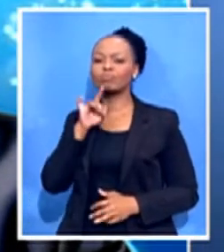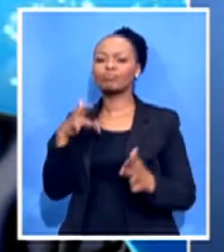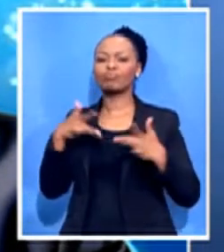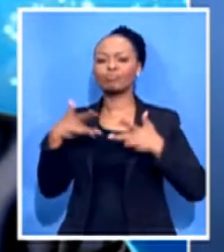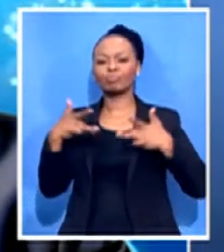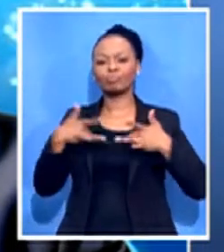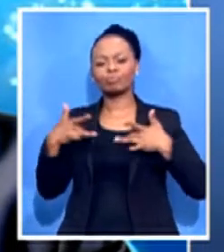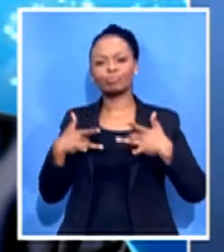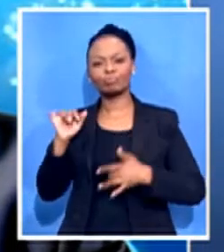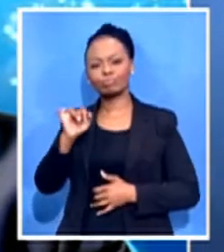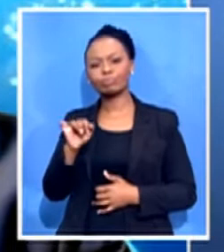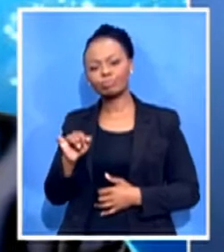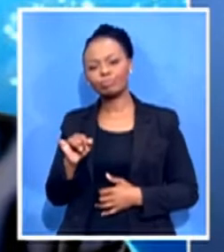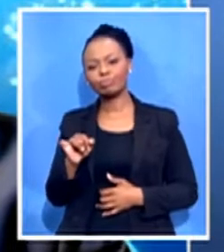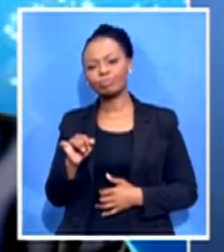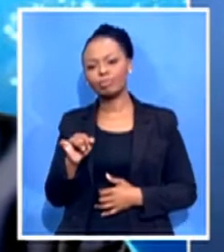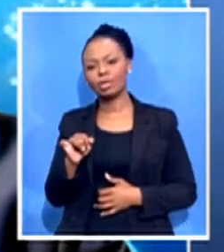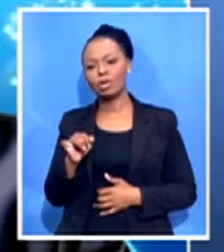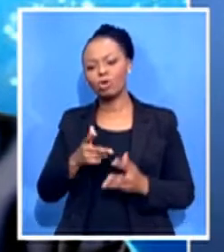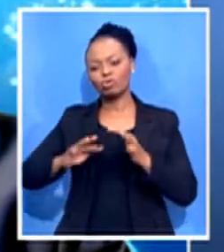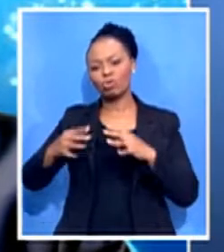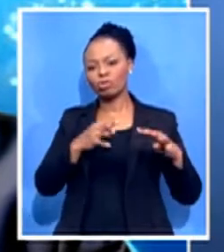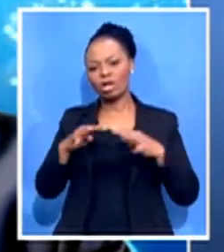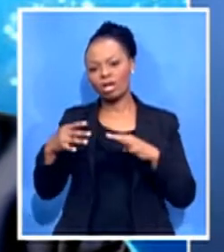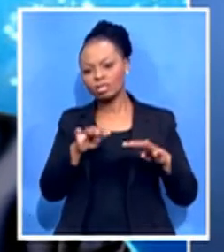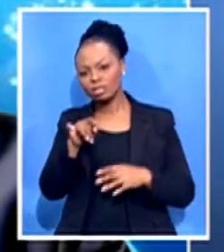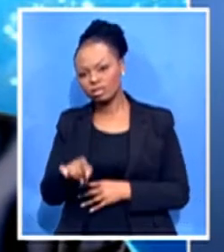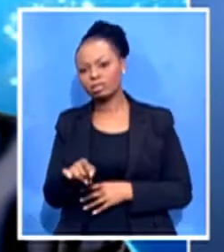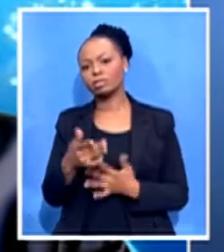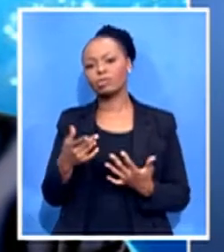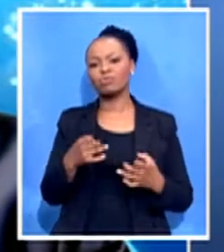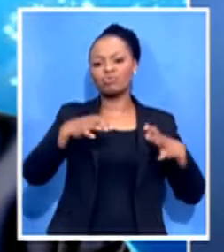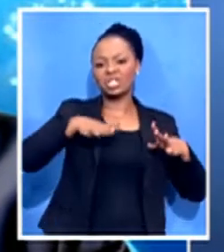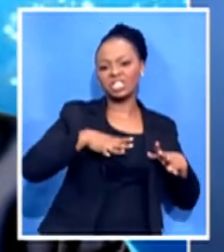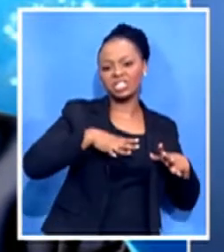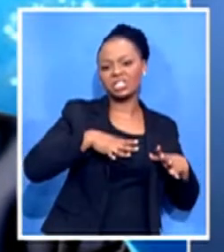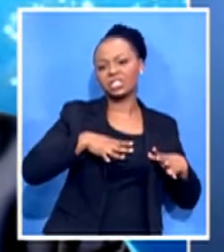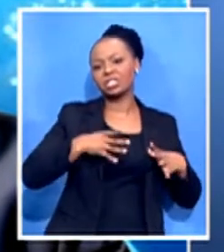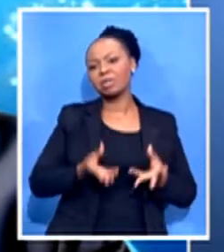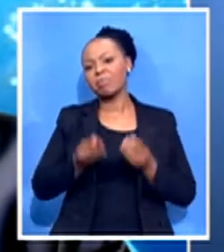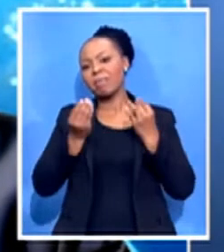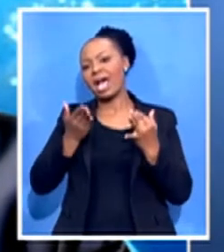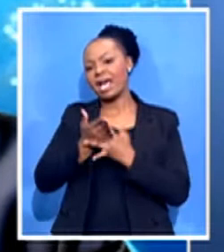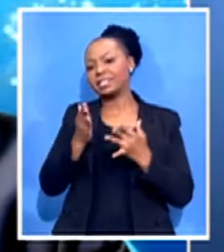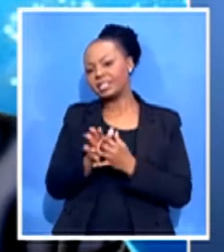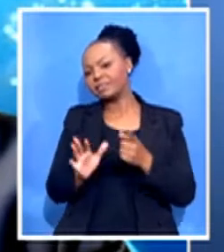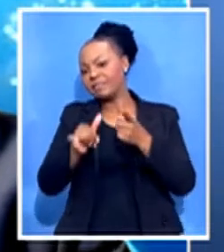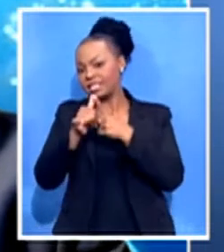and the rich essentially getting access first won't apply in this case?